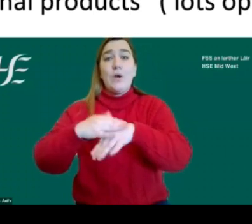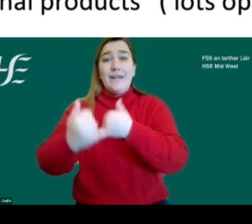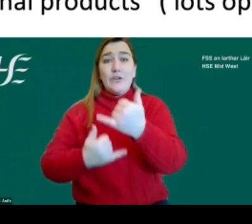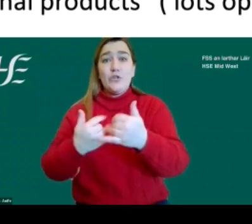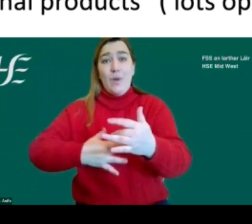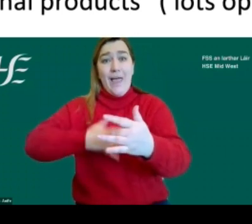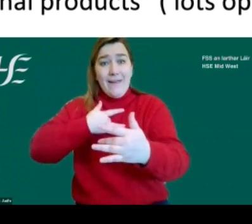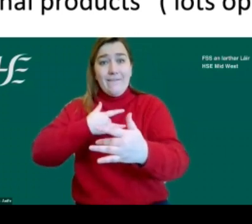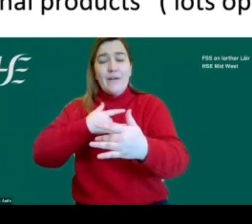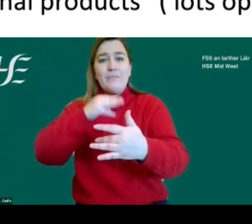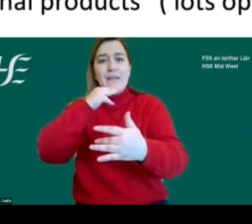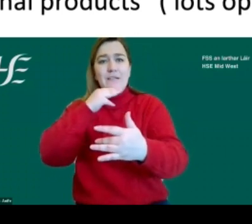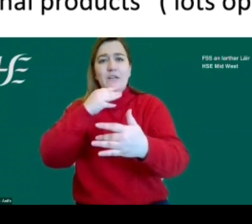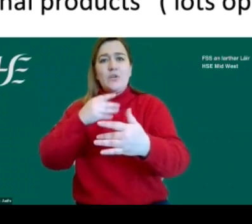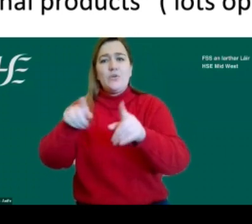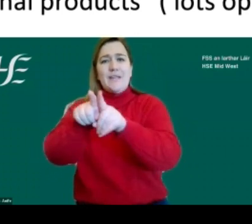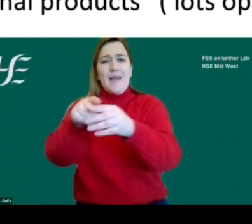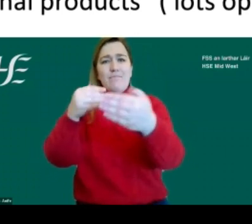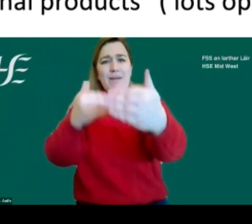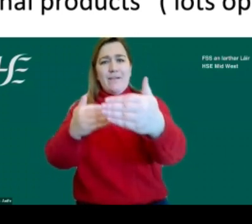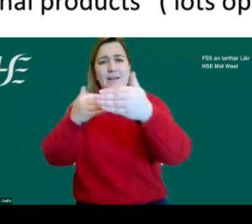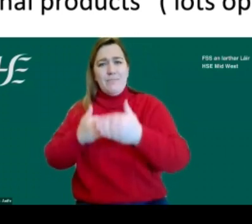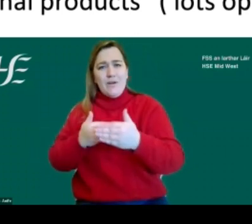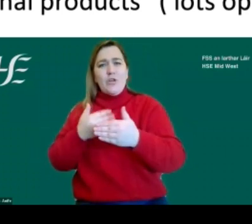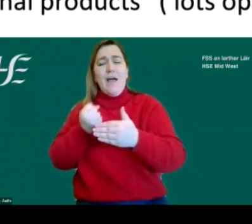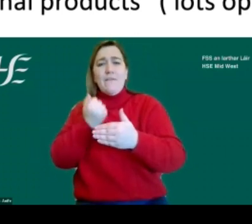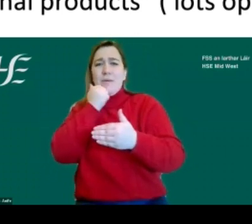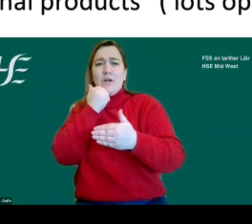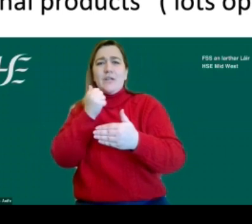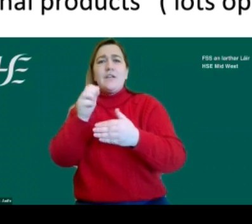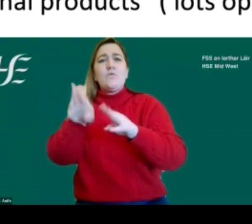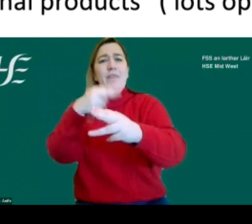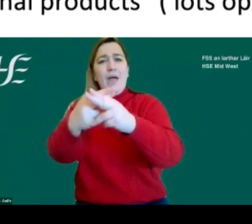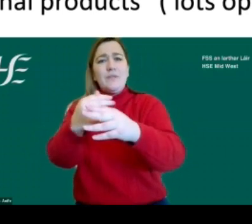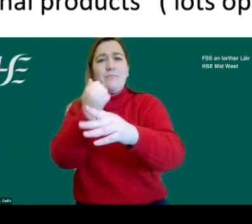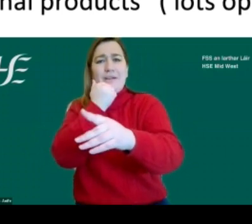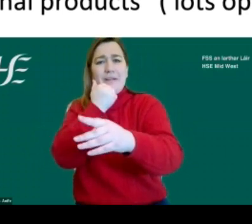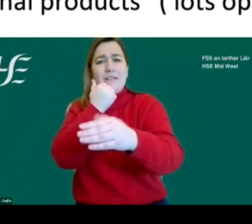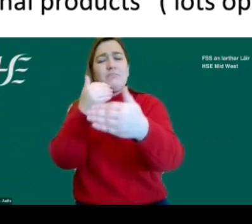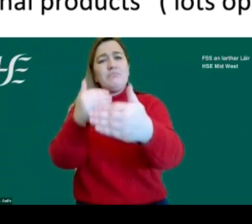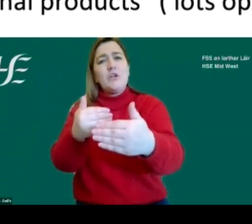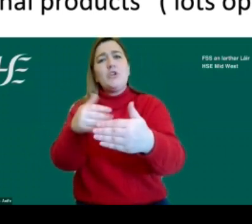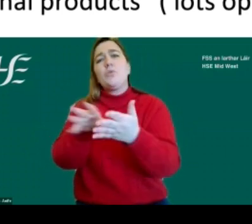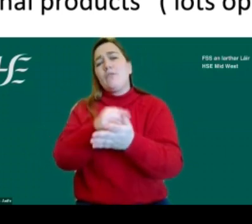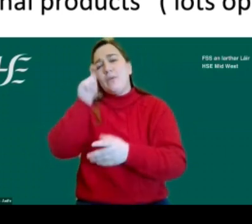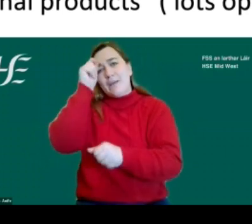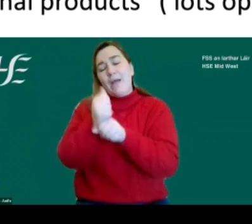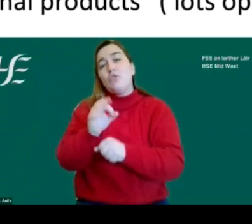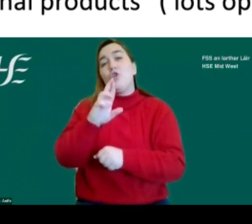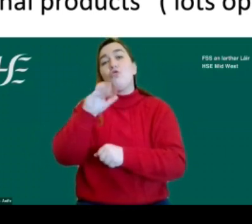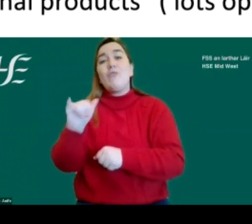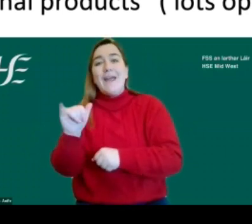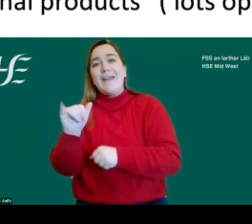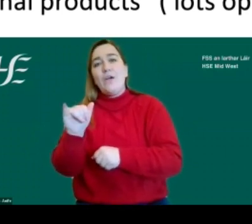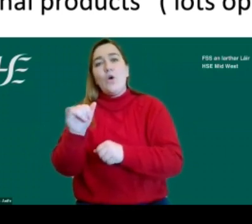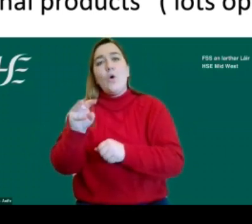And it's all very well to be alive, but we want to be well and we don't want to be frail. And I think we have to be ready for that grey wave they're talking about, that the whole country is going to be